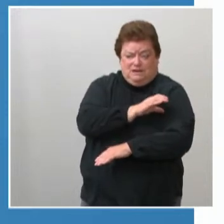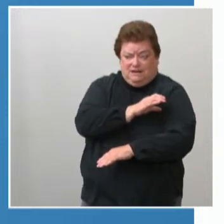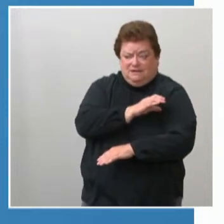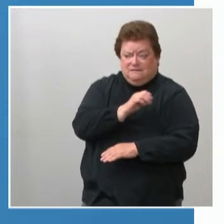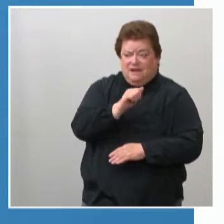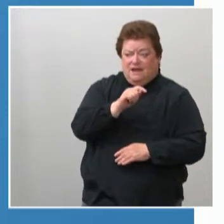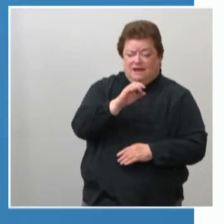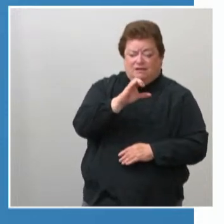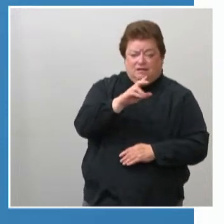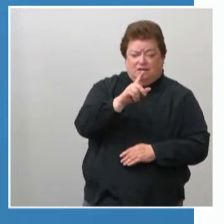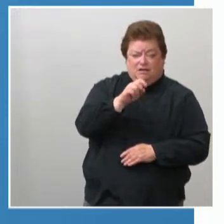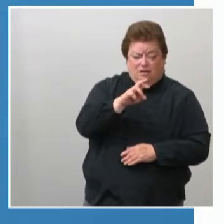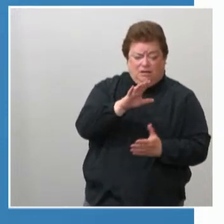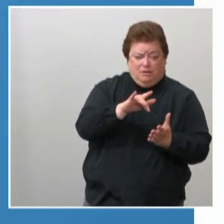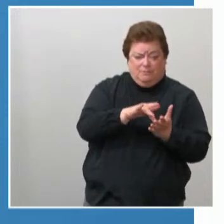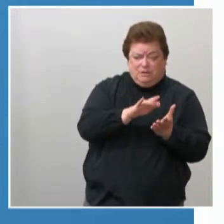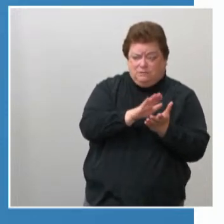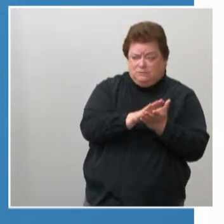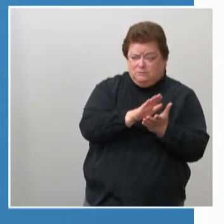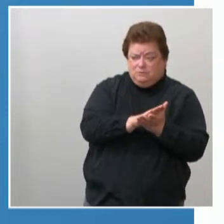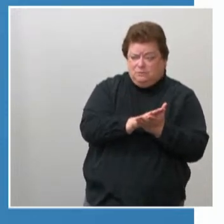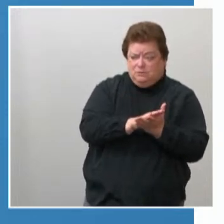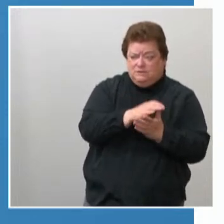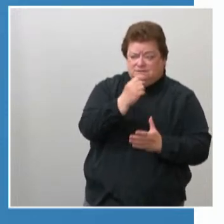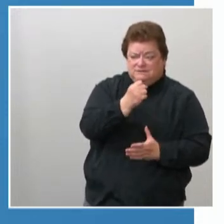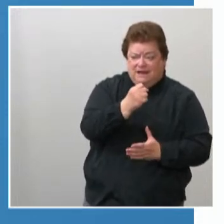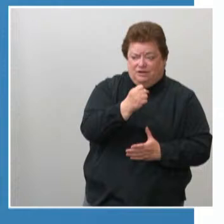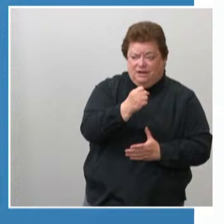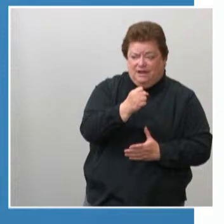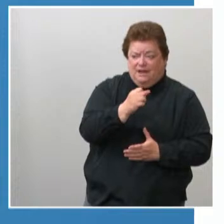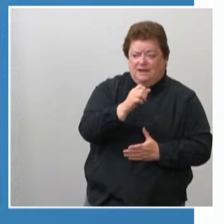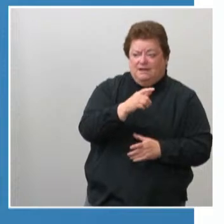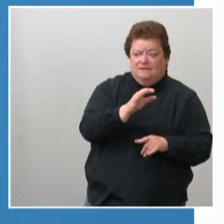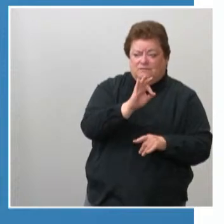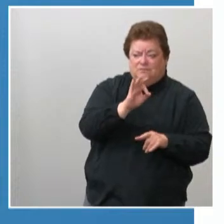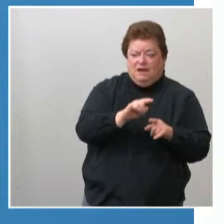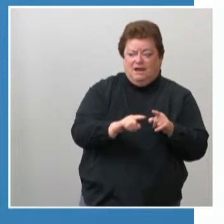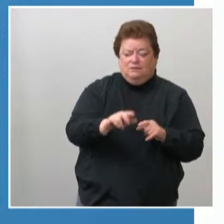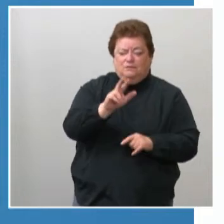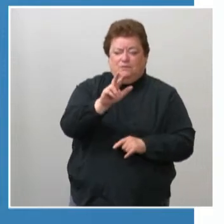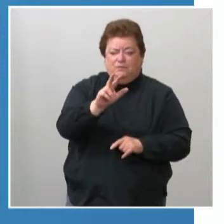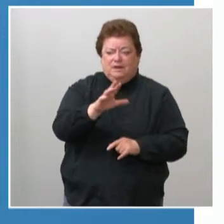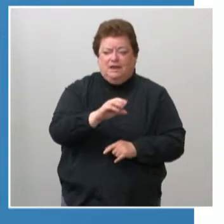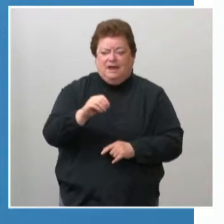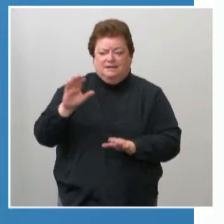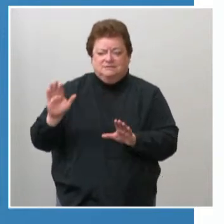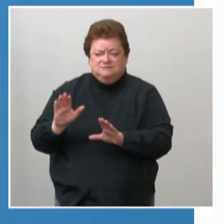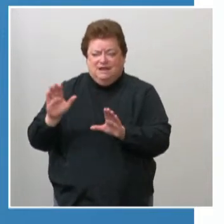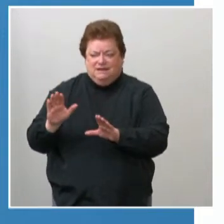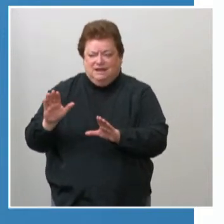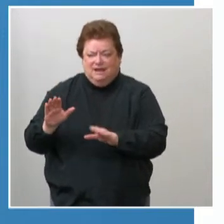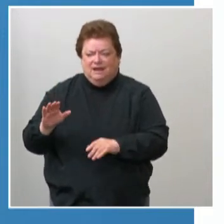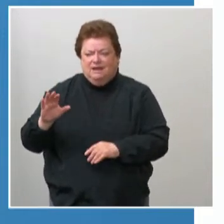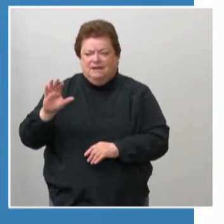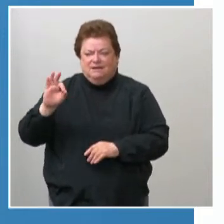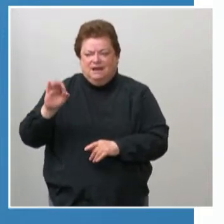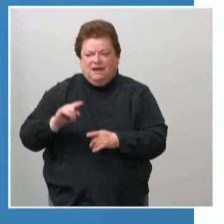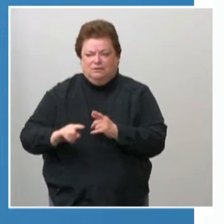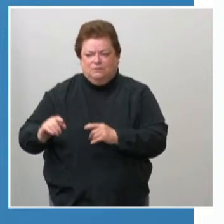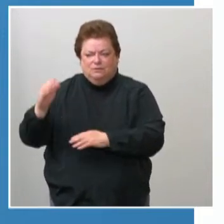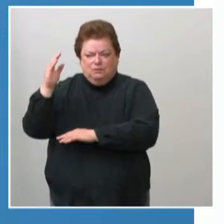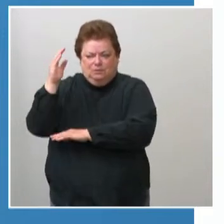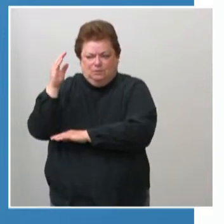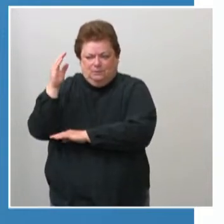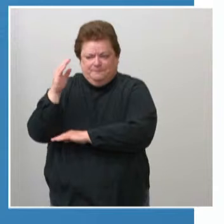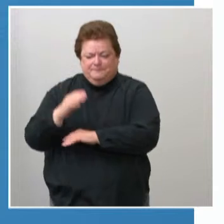Color Middle School. Saturday's clinic is from 9 a.m. to 3 p.m., and Sunday's clinic is from 9 a.m.